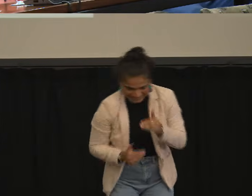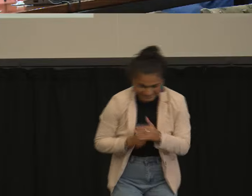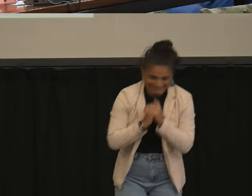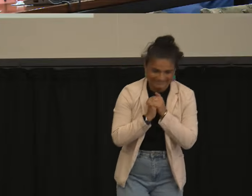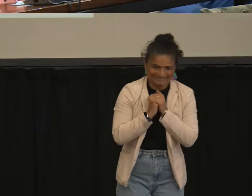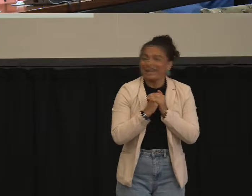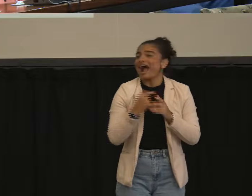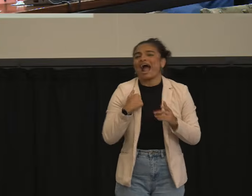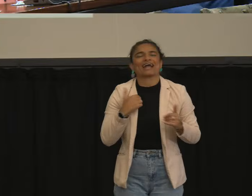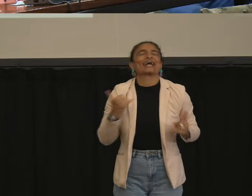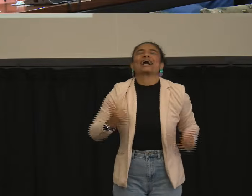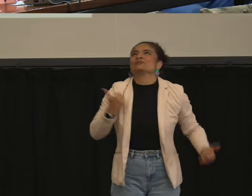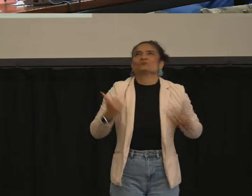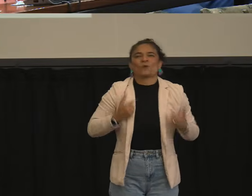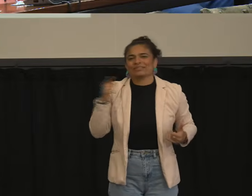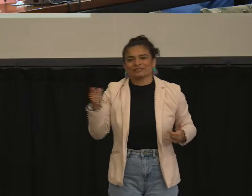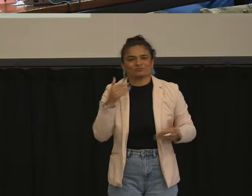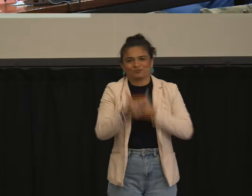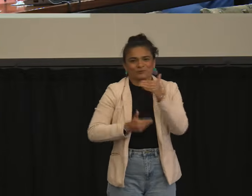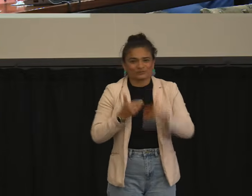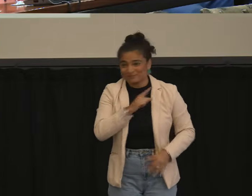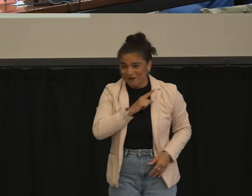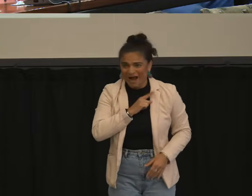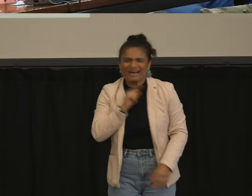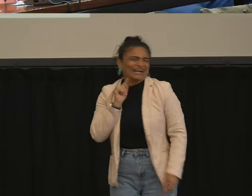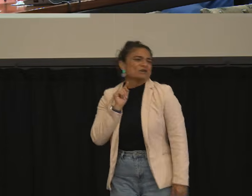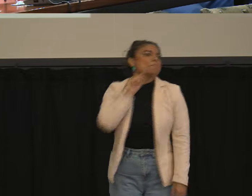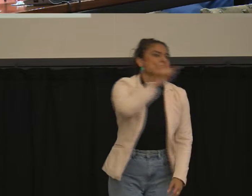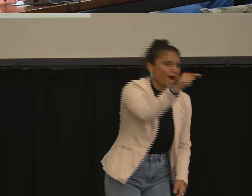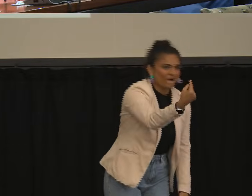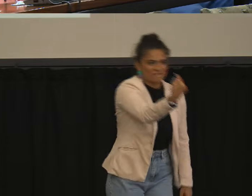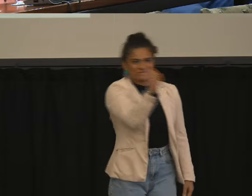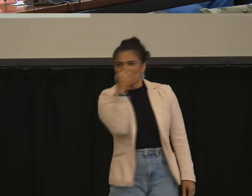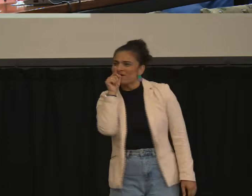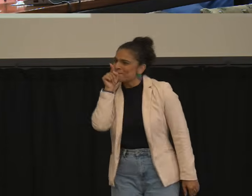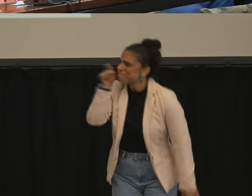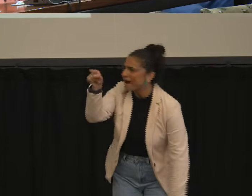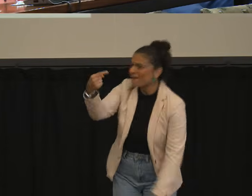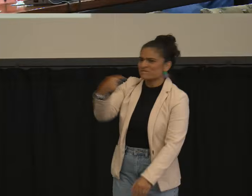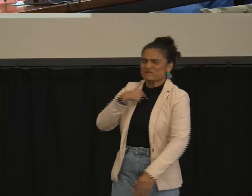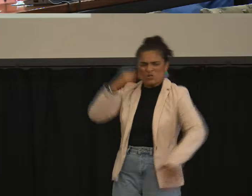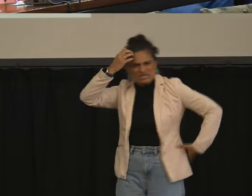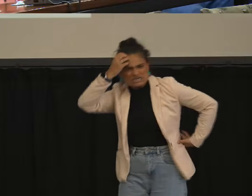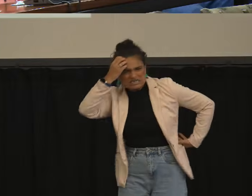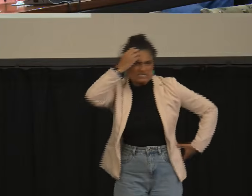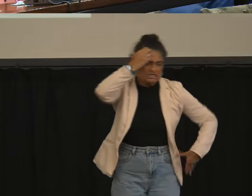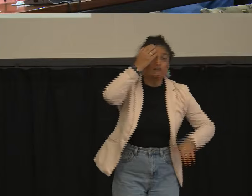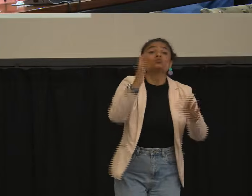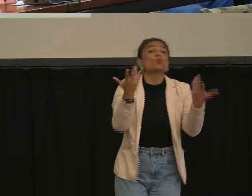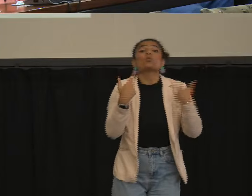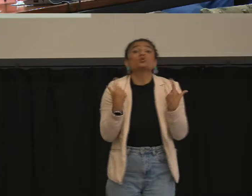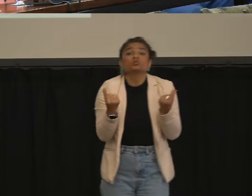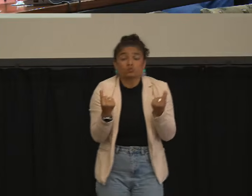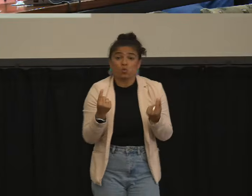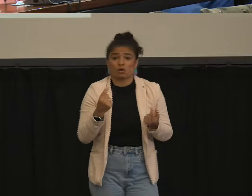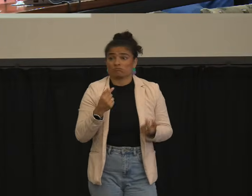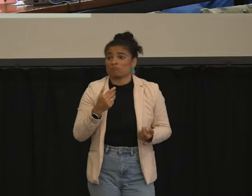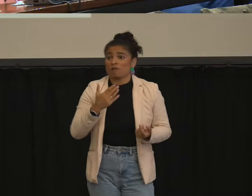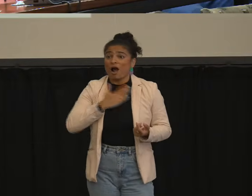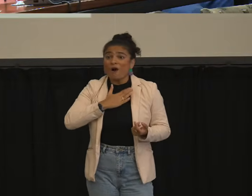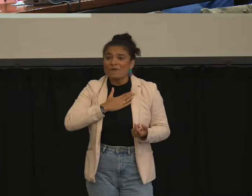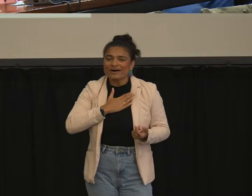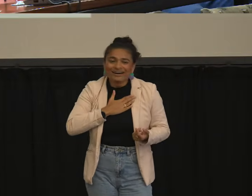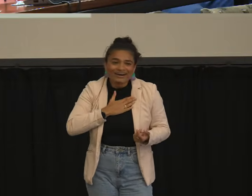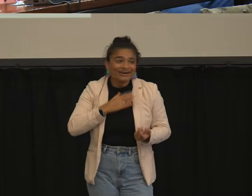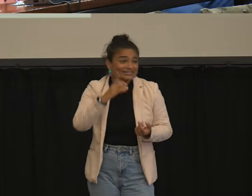So the process itself, I've really enjoyed the process in developing that. The back and forth, the thinking that